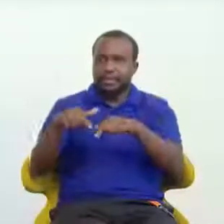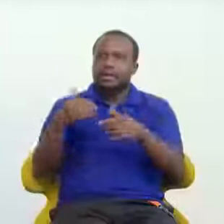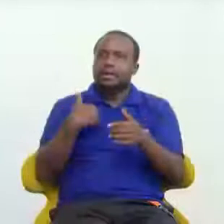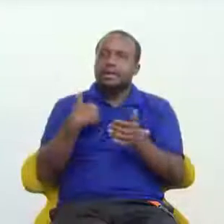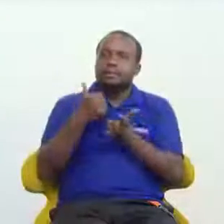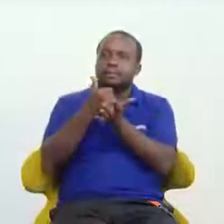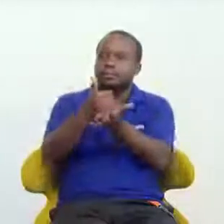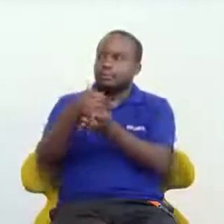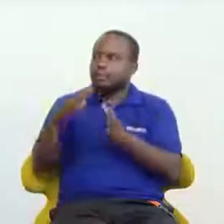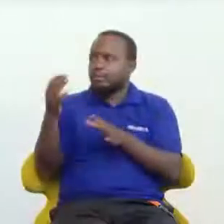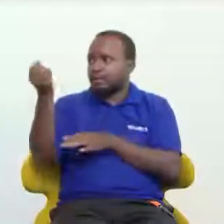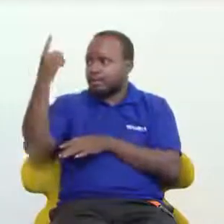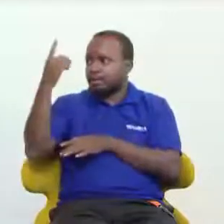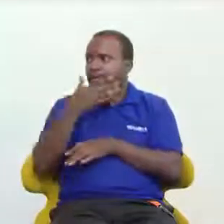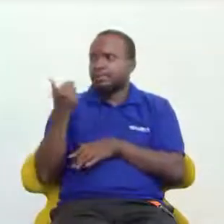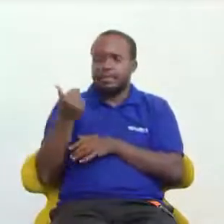understanding.